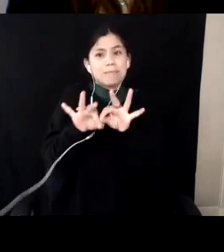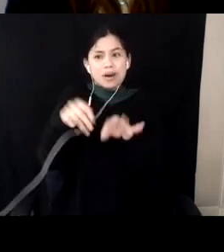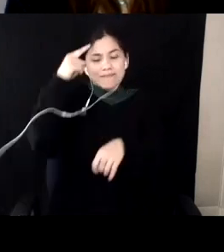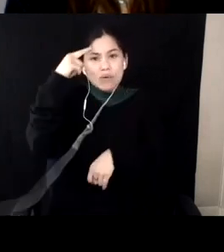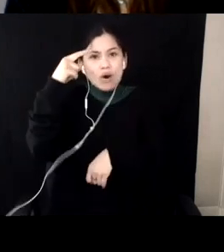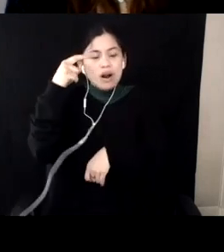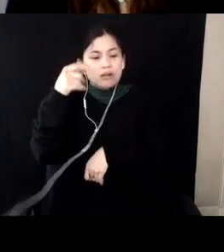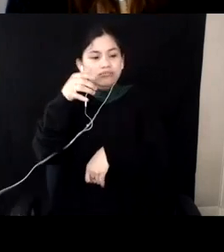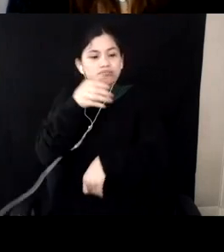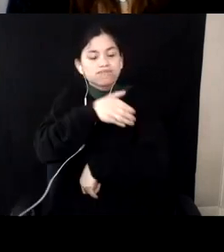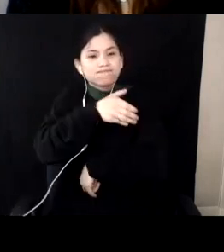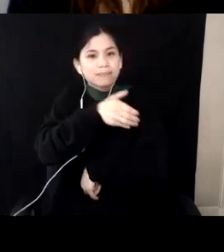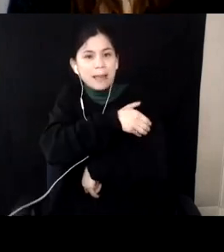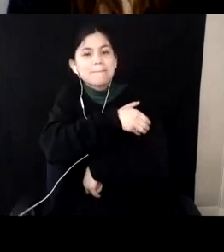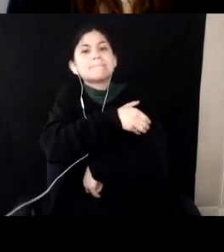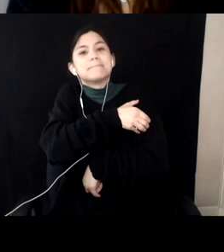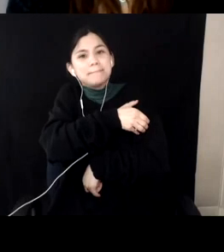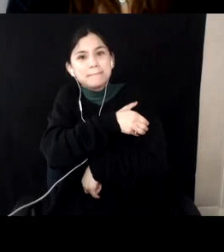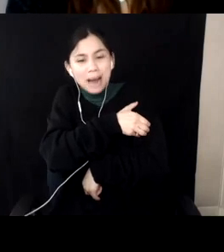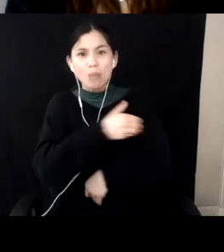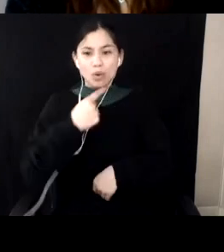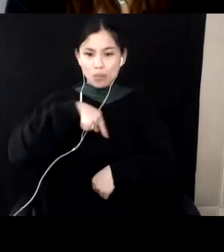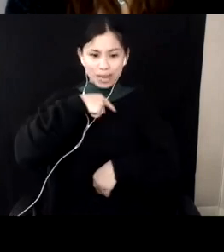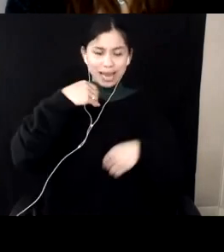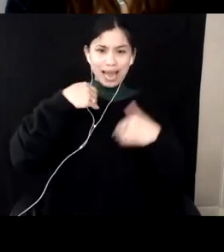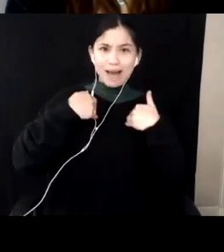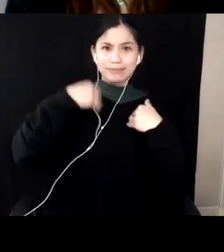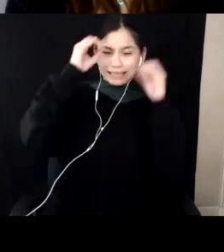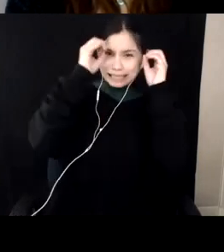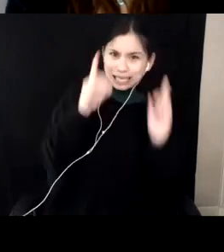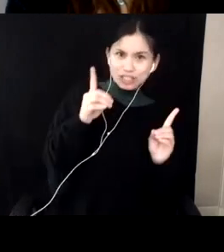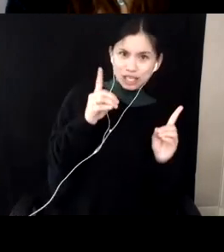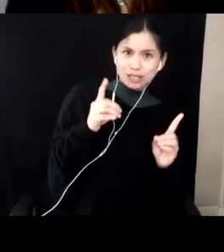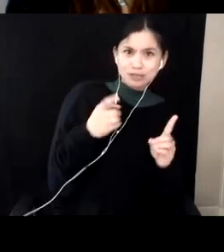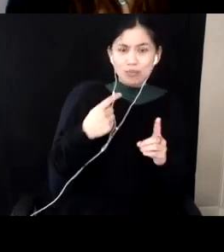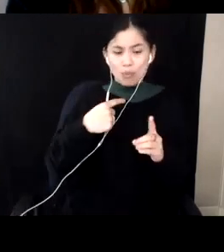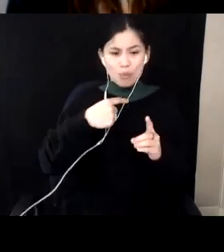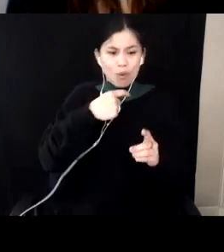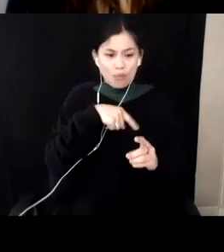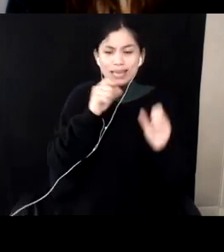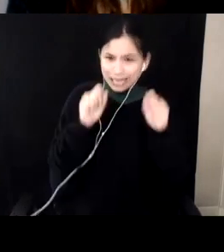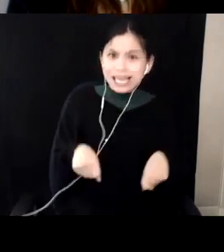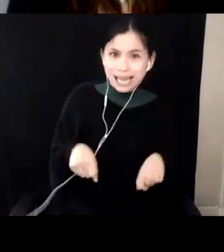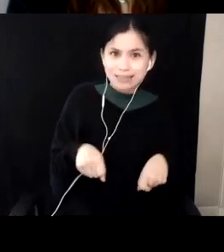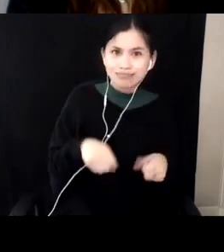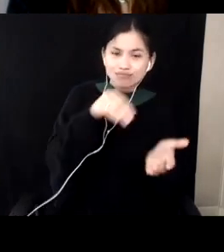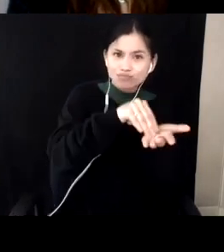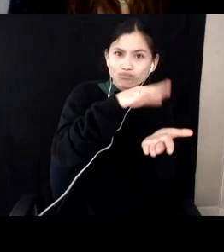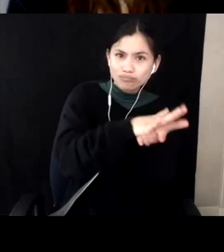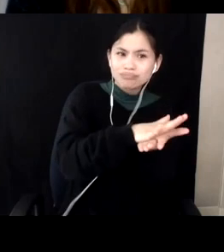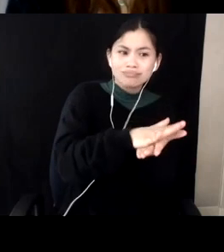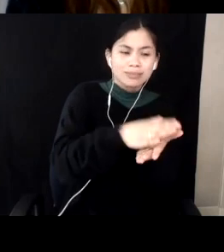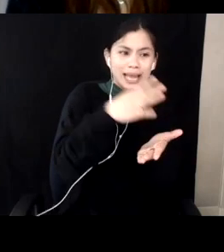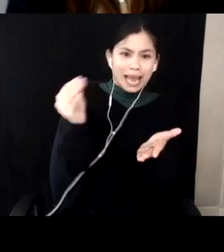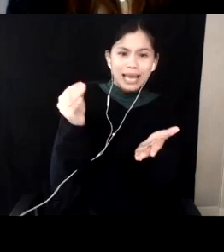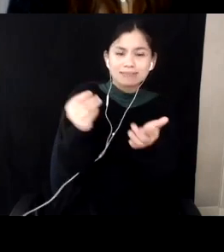that you also hold as educators, is that you're able to